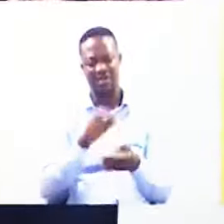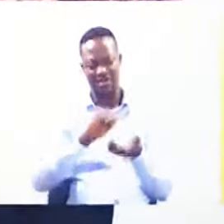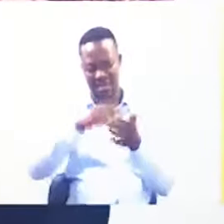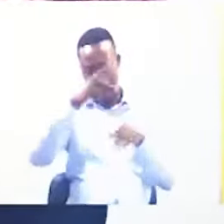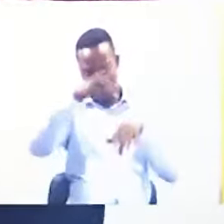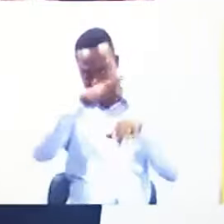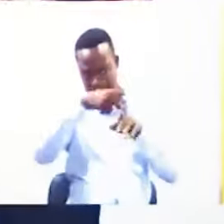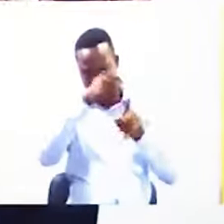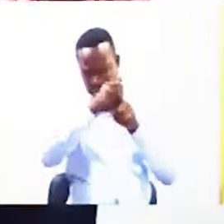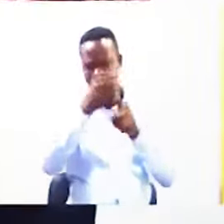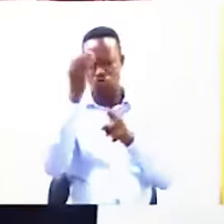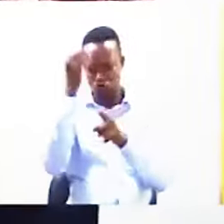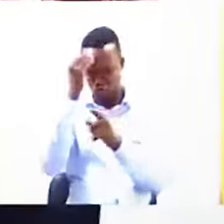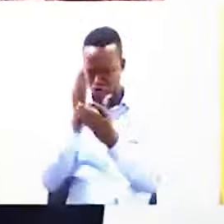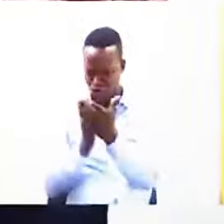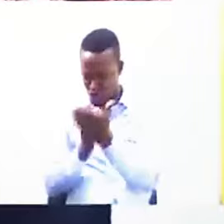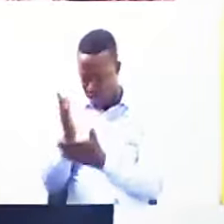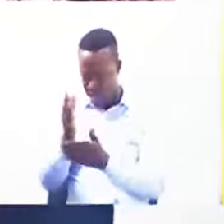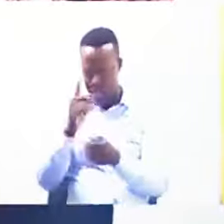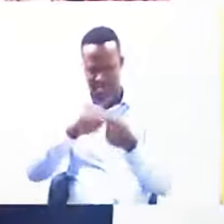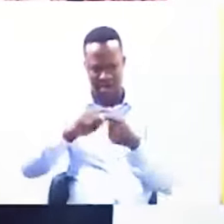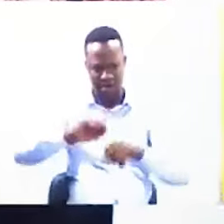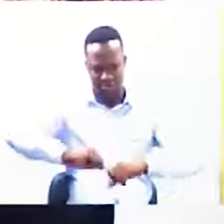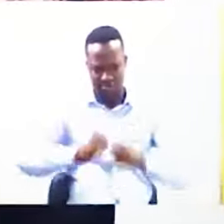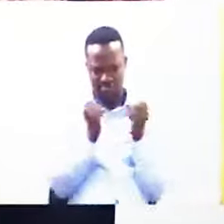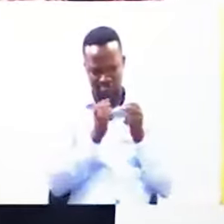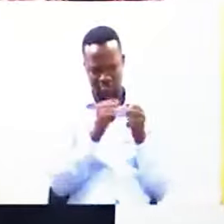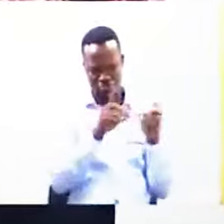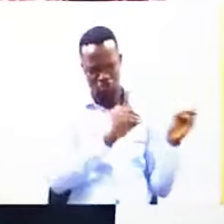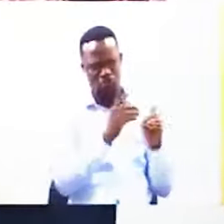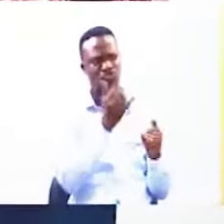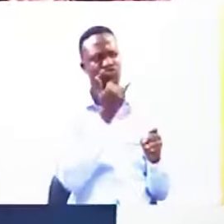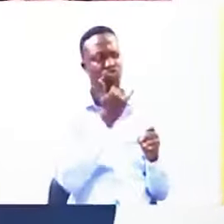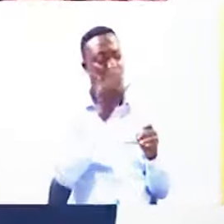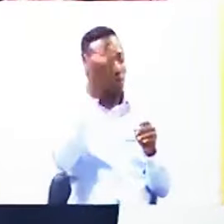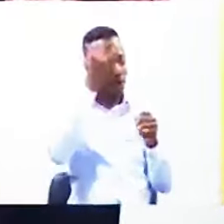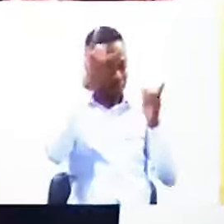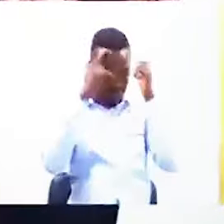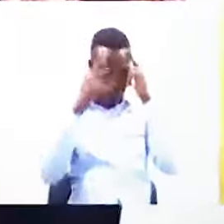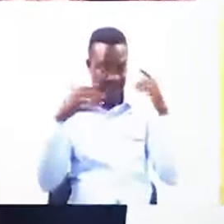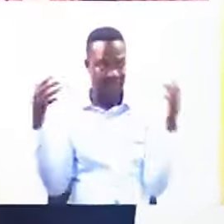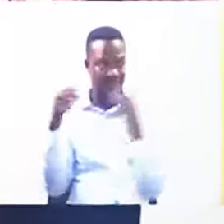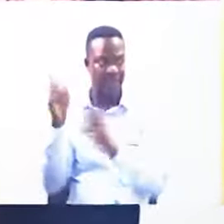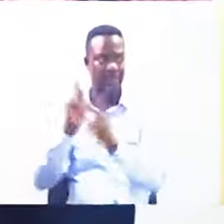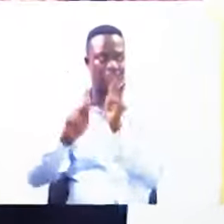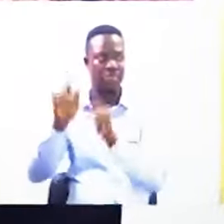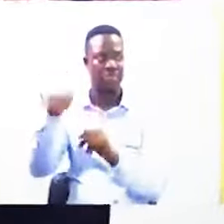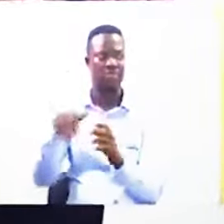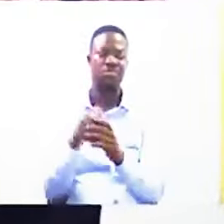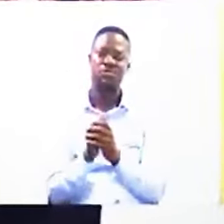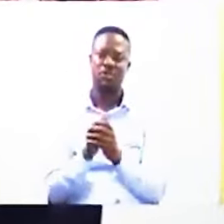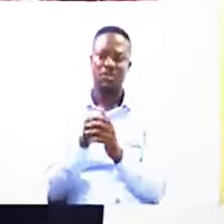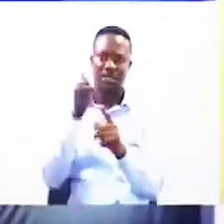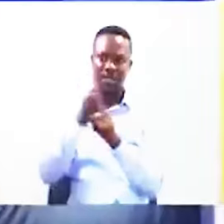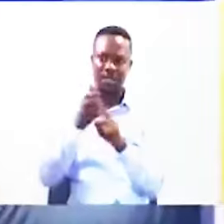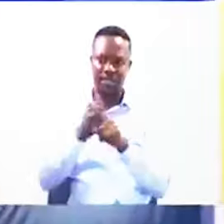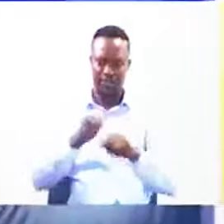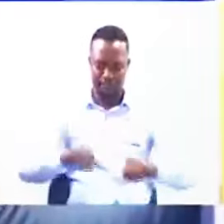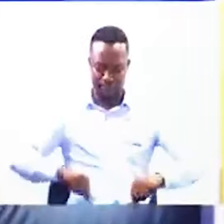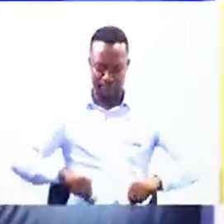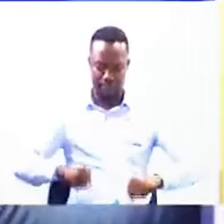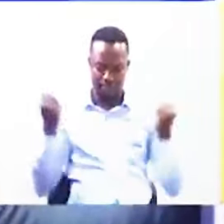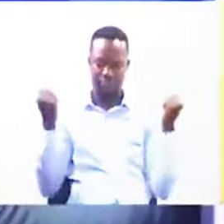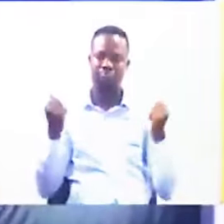was right. But because he feared the people, he denied even